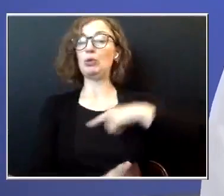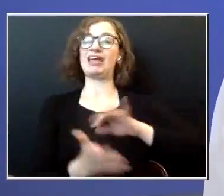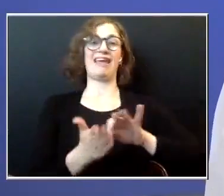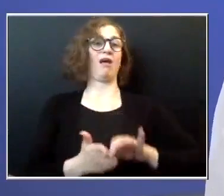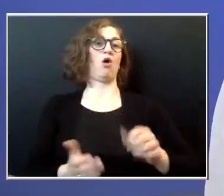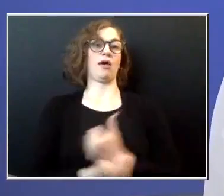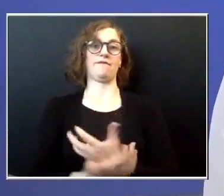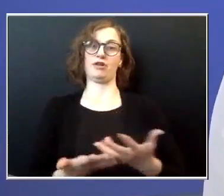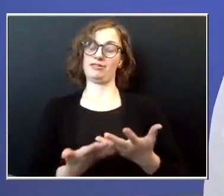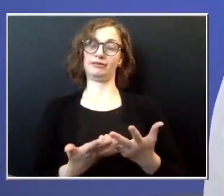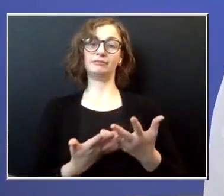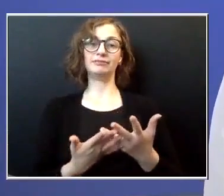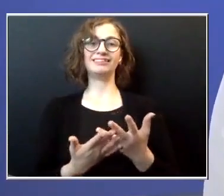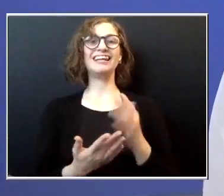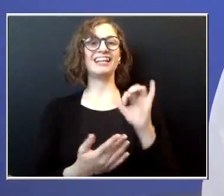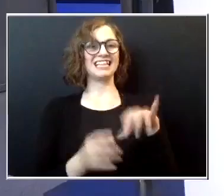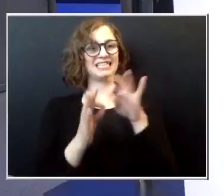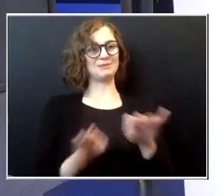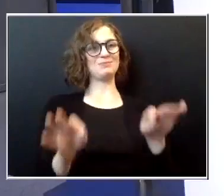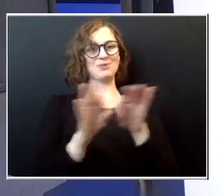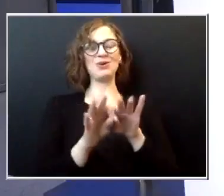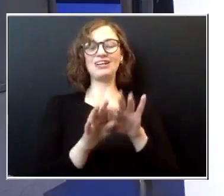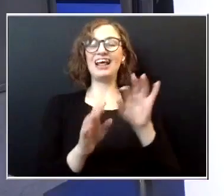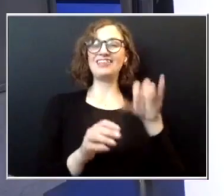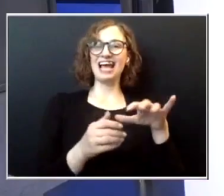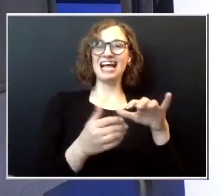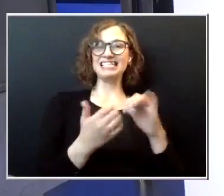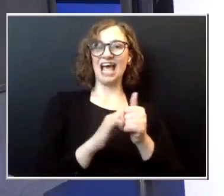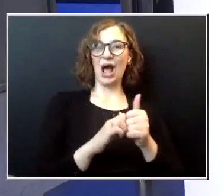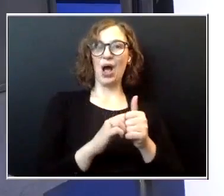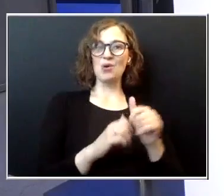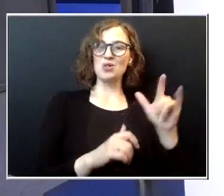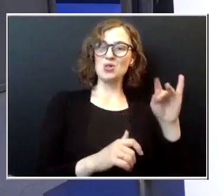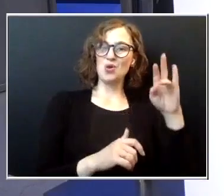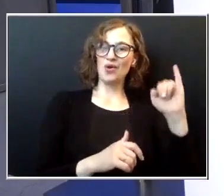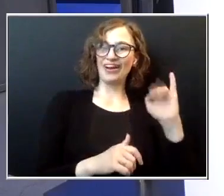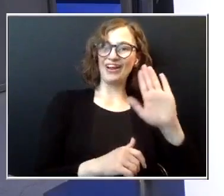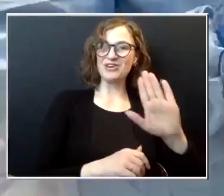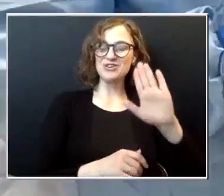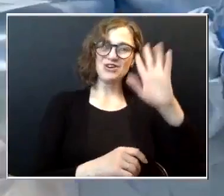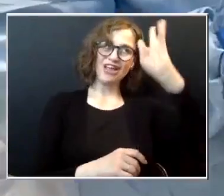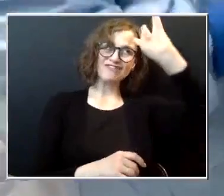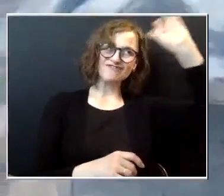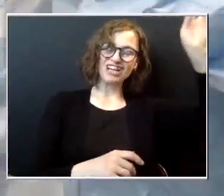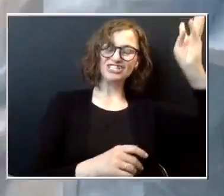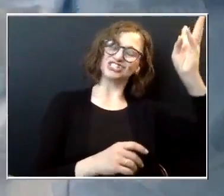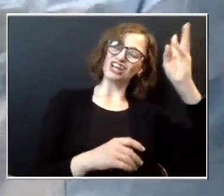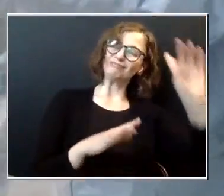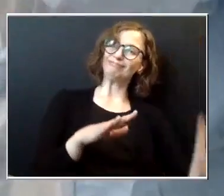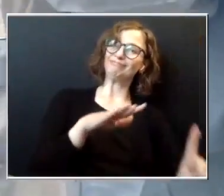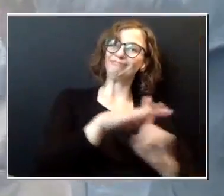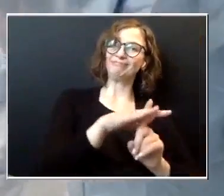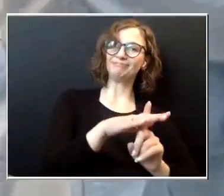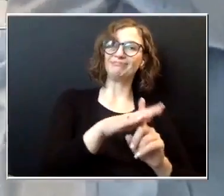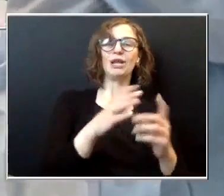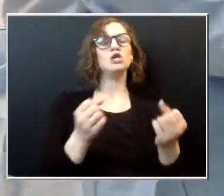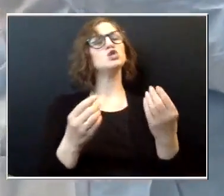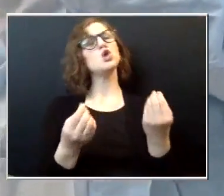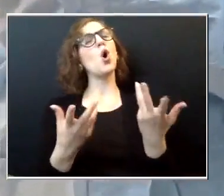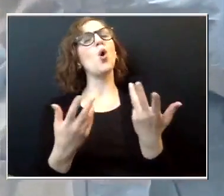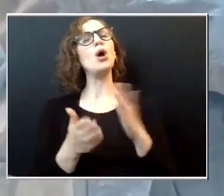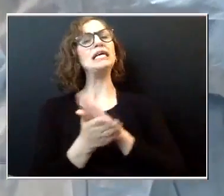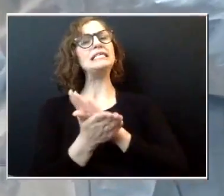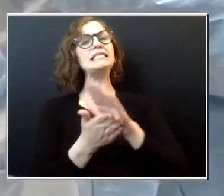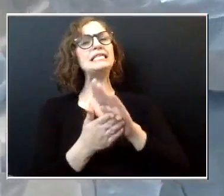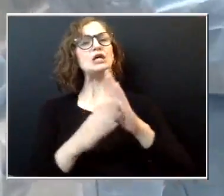Lori's invention came in. So let's talk about these sterile sponges. So what's the ballpark number of maybe how many sponges could be used during